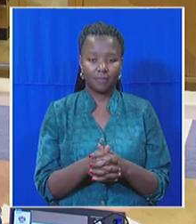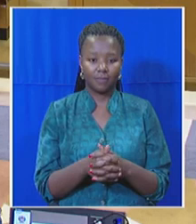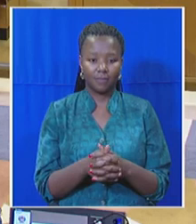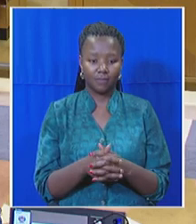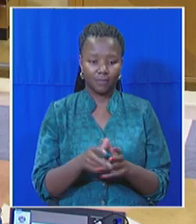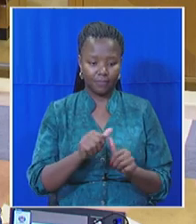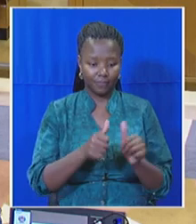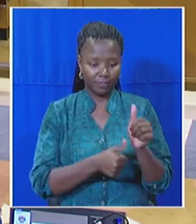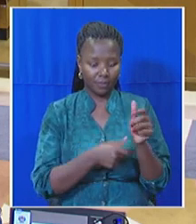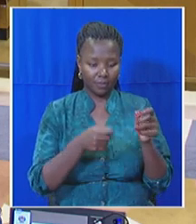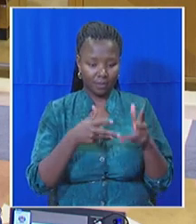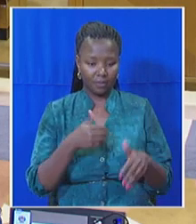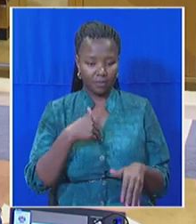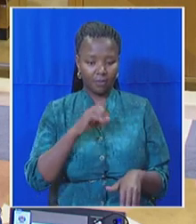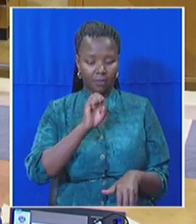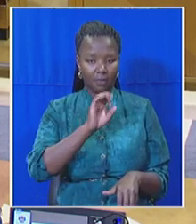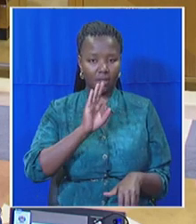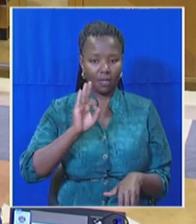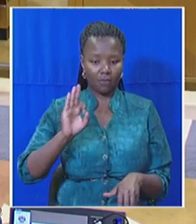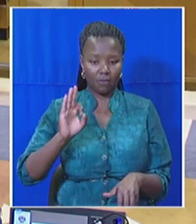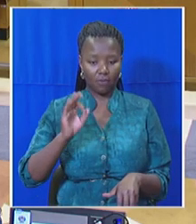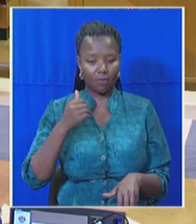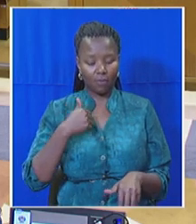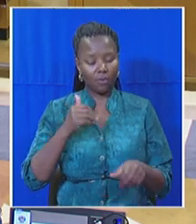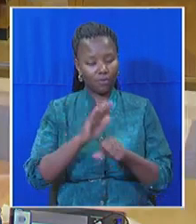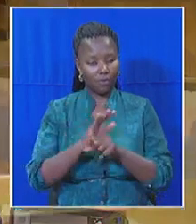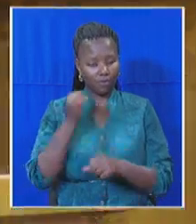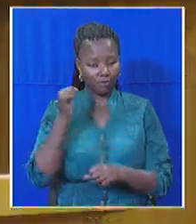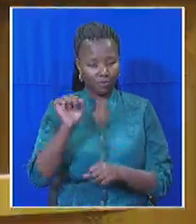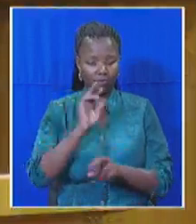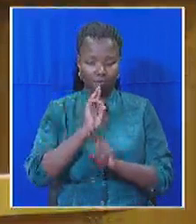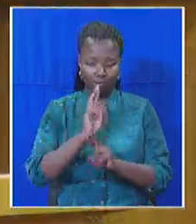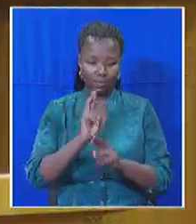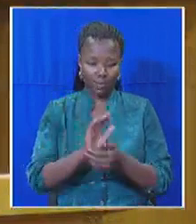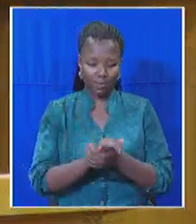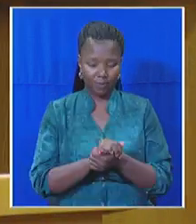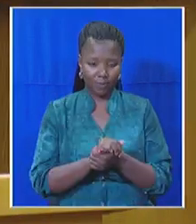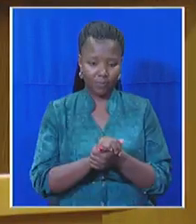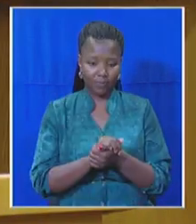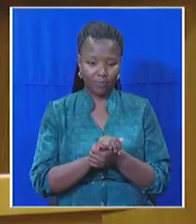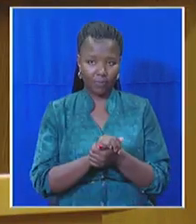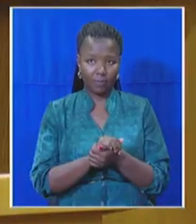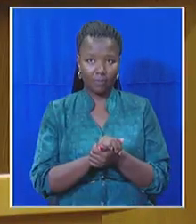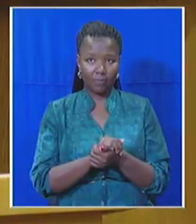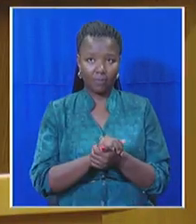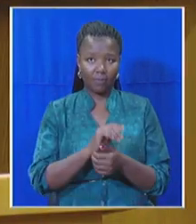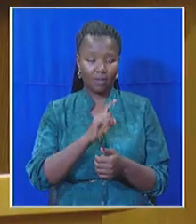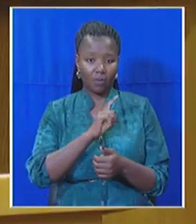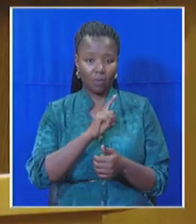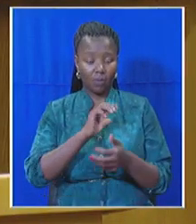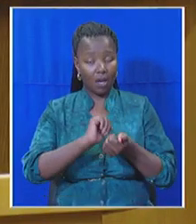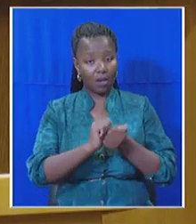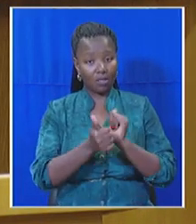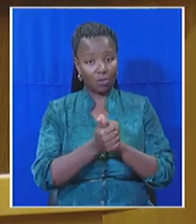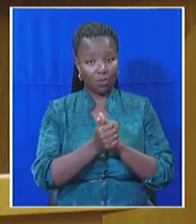Deputy Speaker, EFF is rejecting this report. Amongst the ideal attributes of sports in this